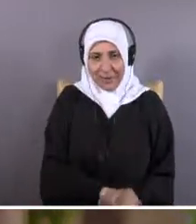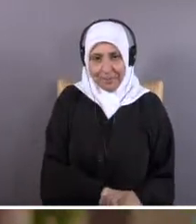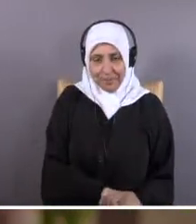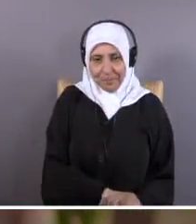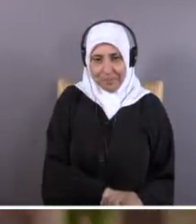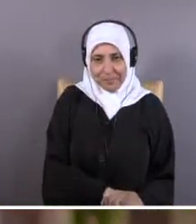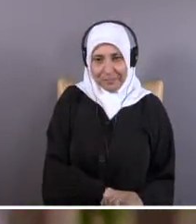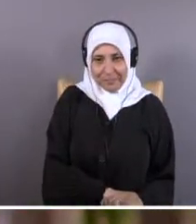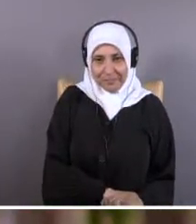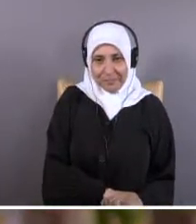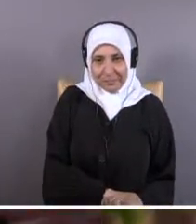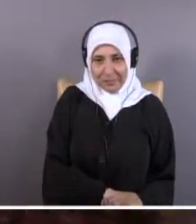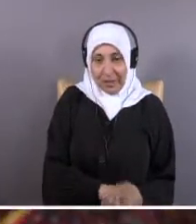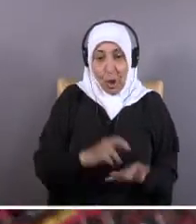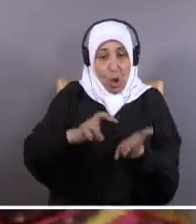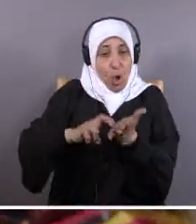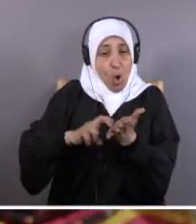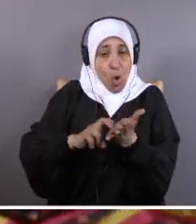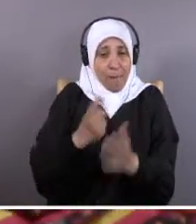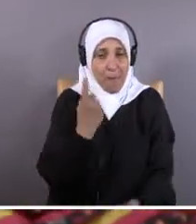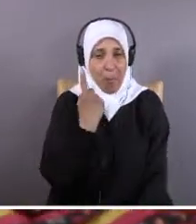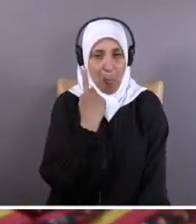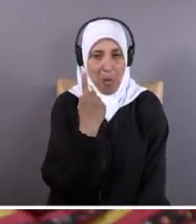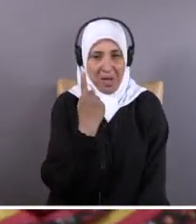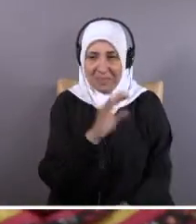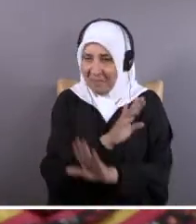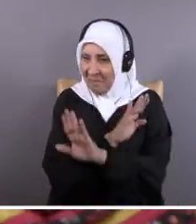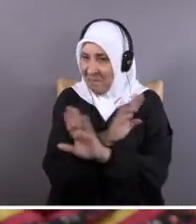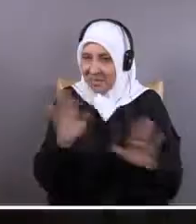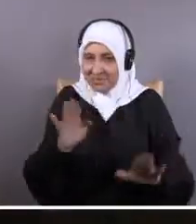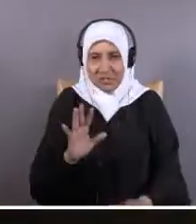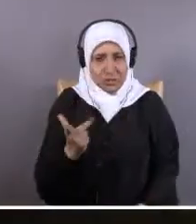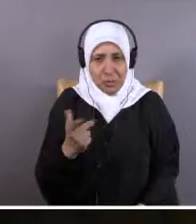The only fear I have is my wife.